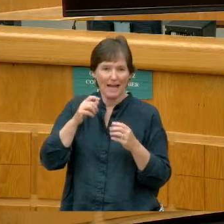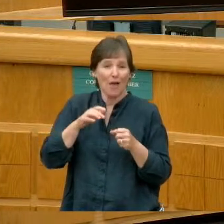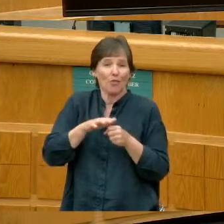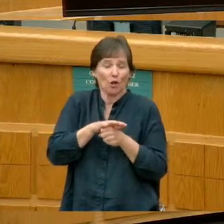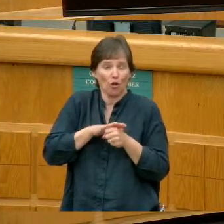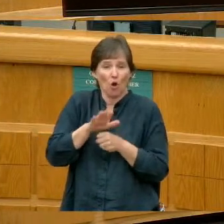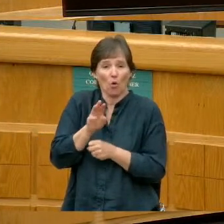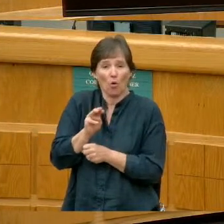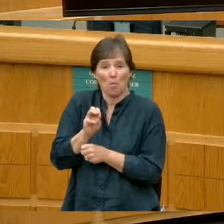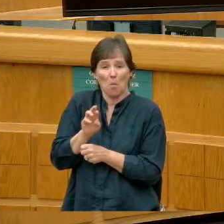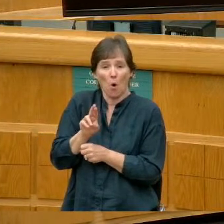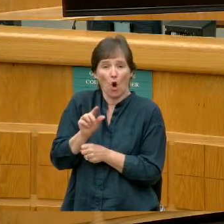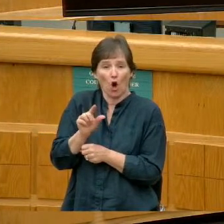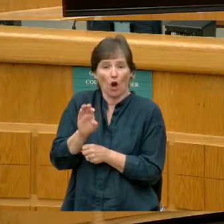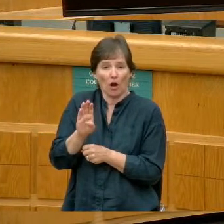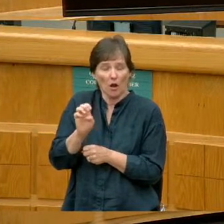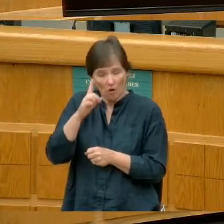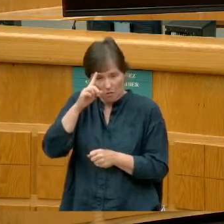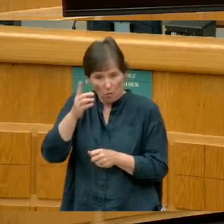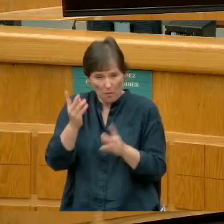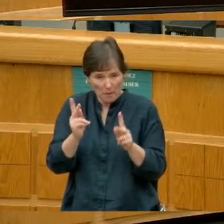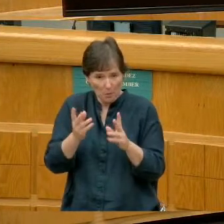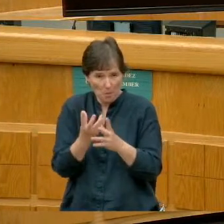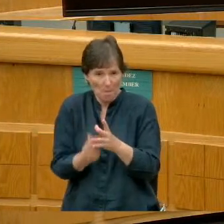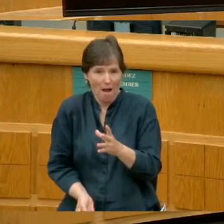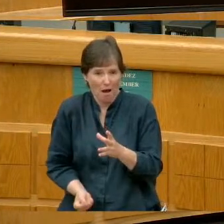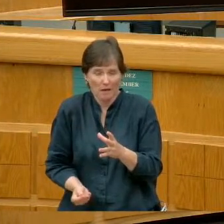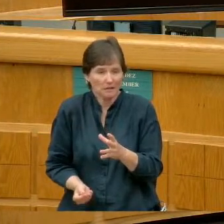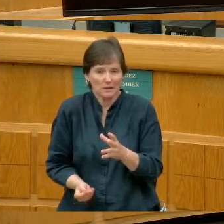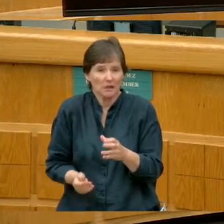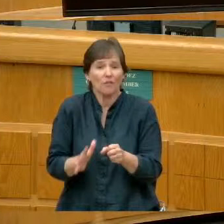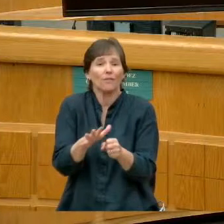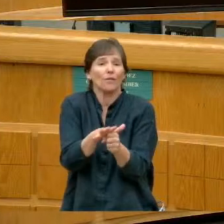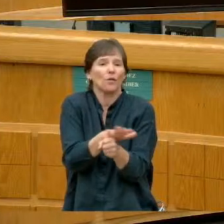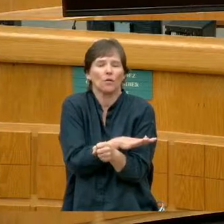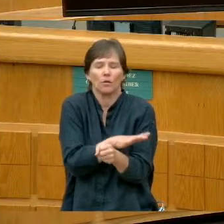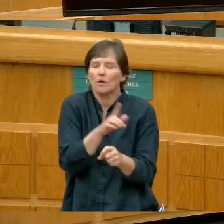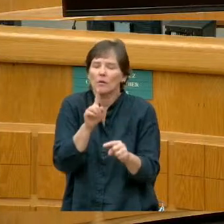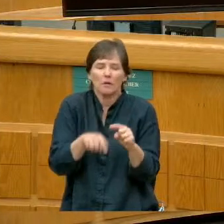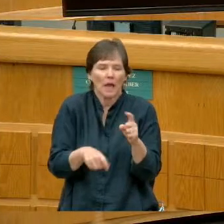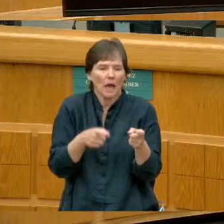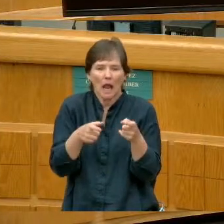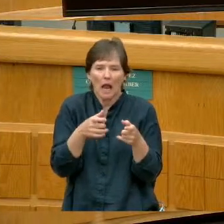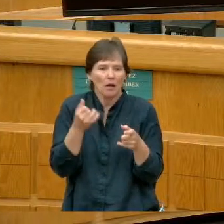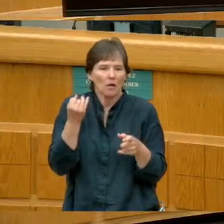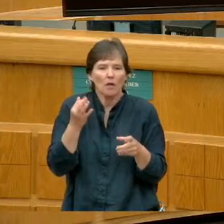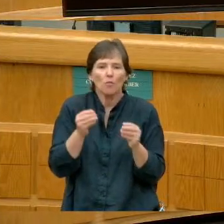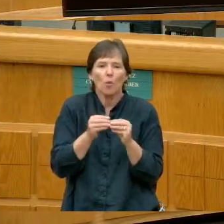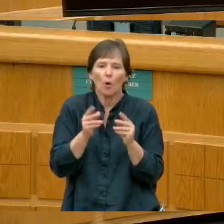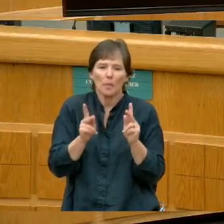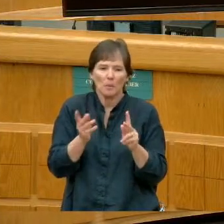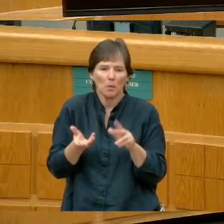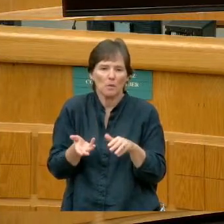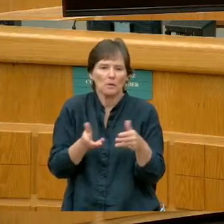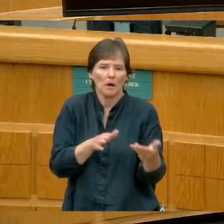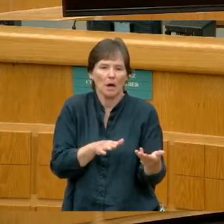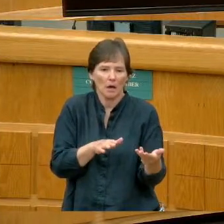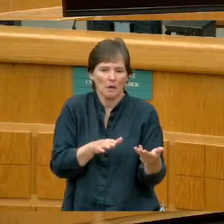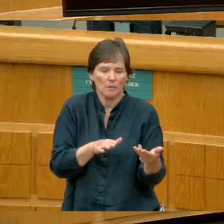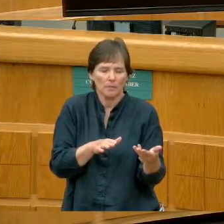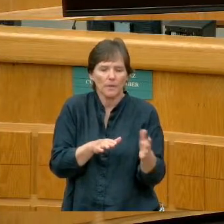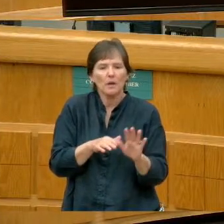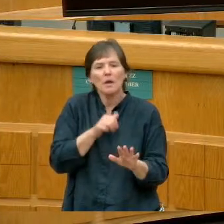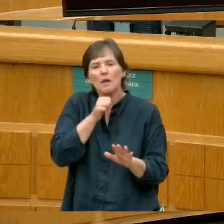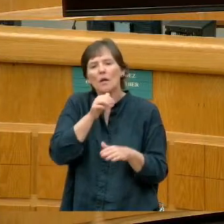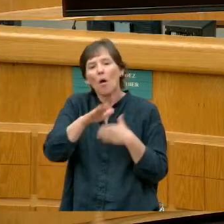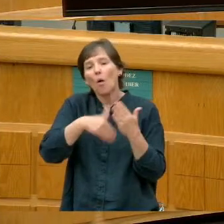where we are right now. The sudden spike in deaths has created this need, and not every death requires an autopsy or our